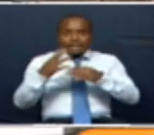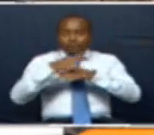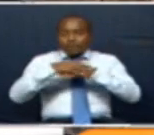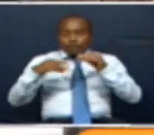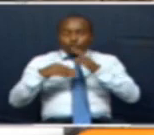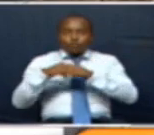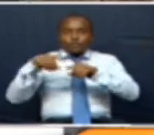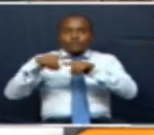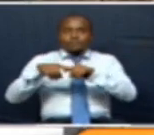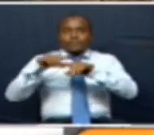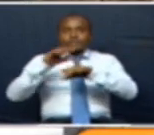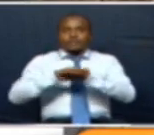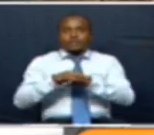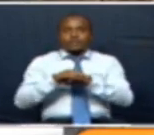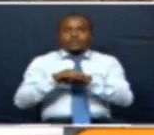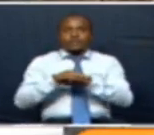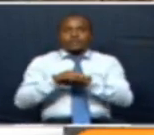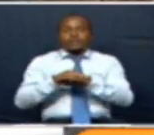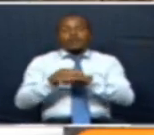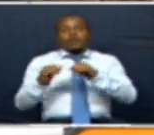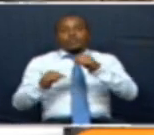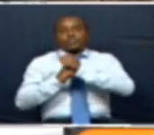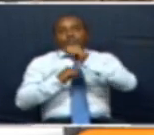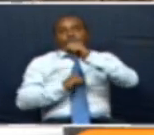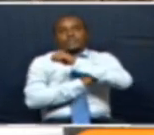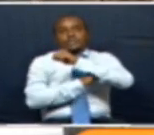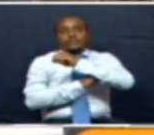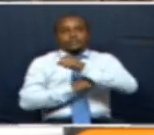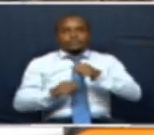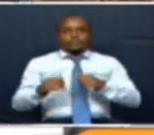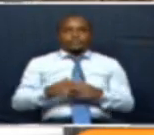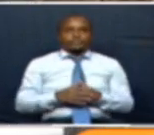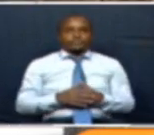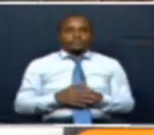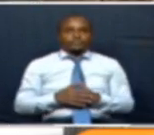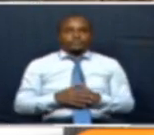depends on the depth of donors' pockets. Hassan Mugambi, Citizen TV.